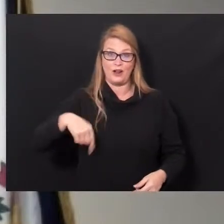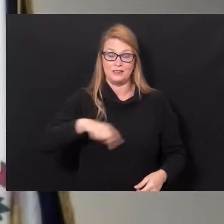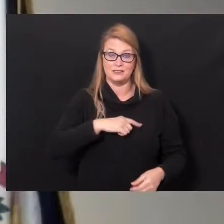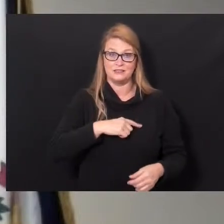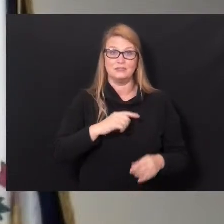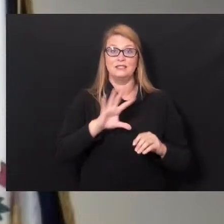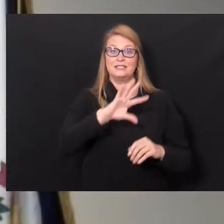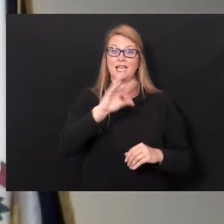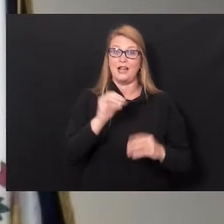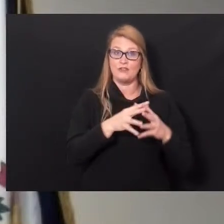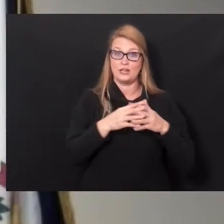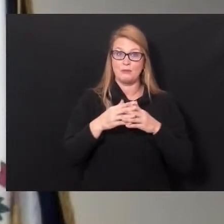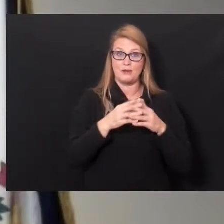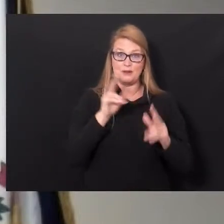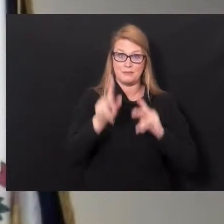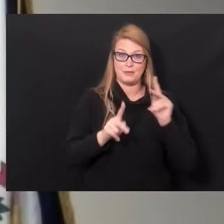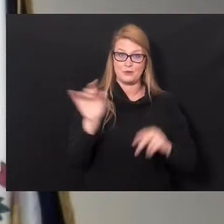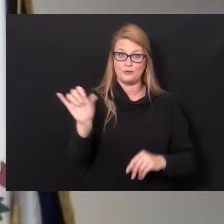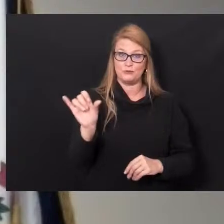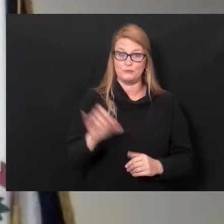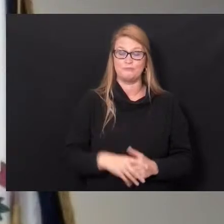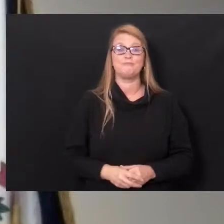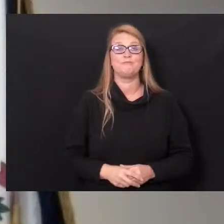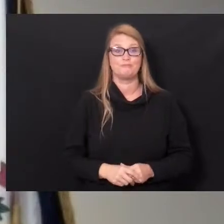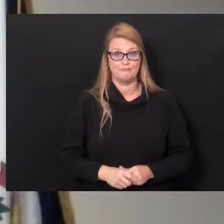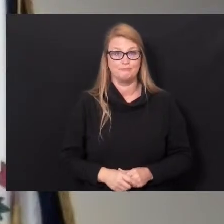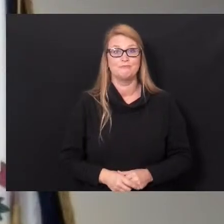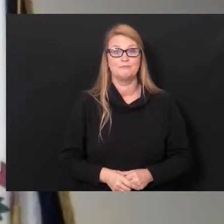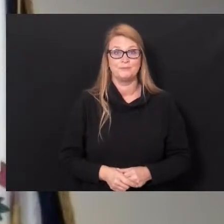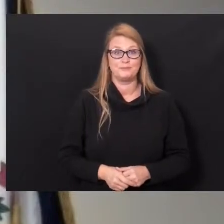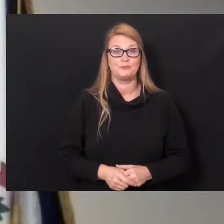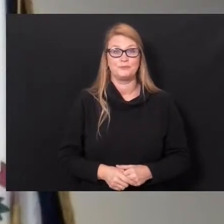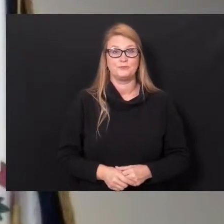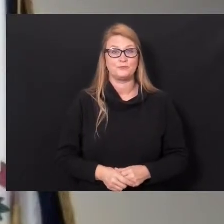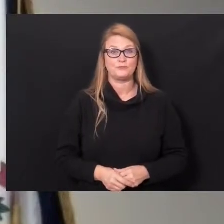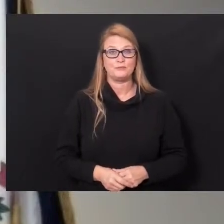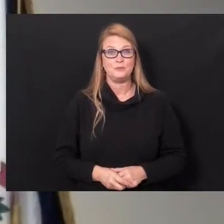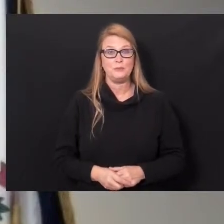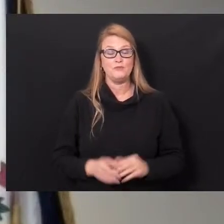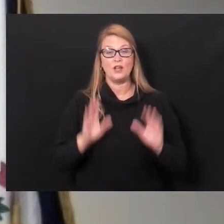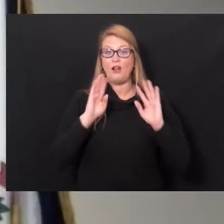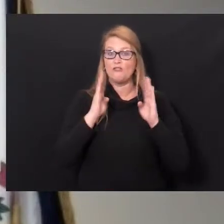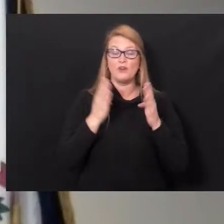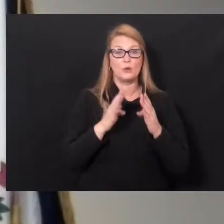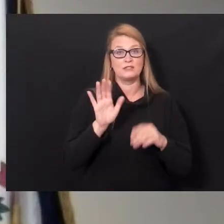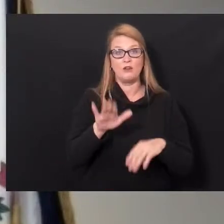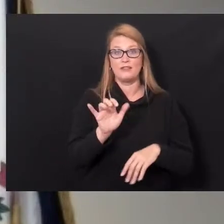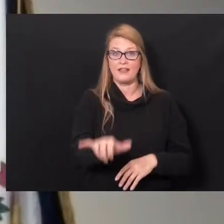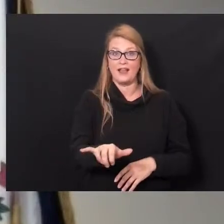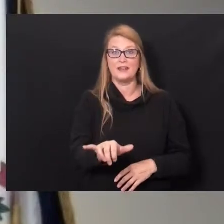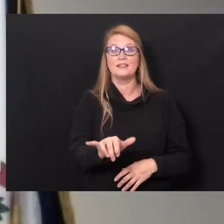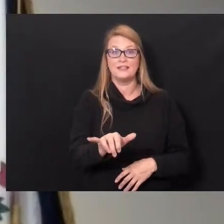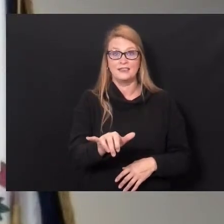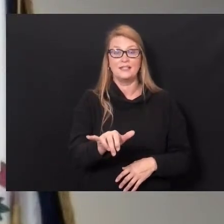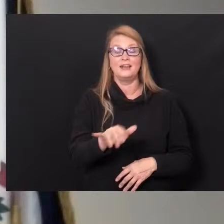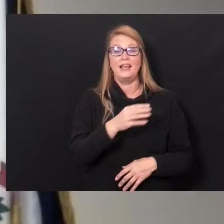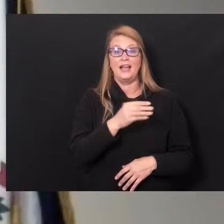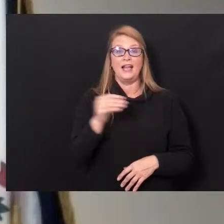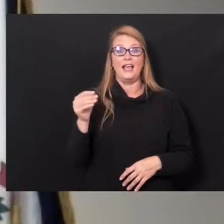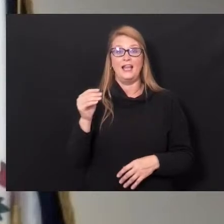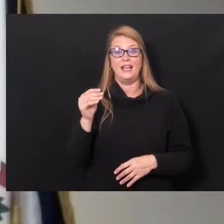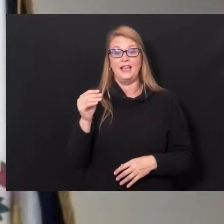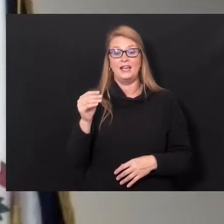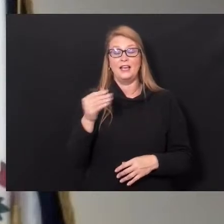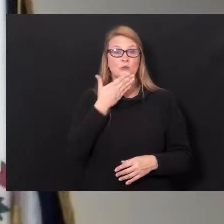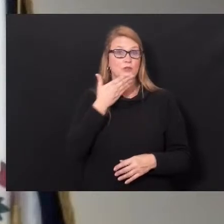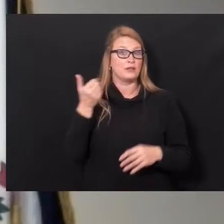a couple of proposals right now that we're looking at. So we're trying to focus on that and get as many individuals as